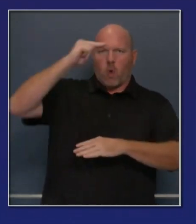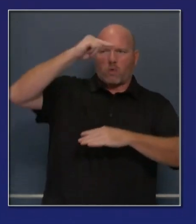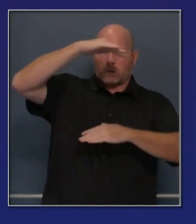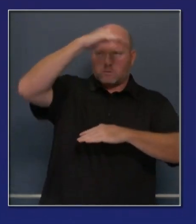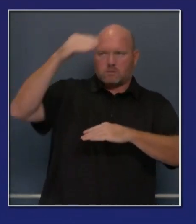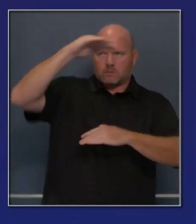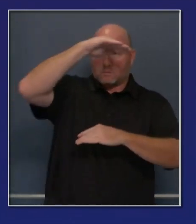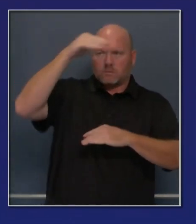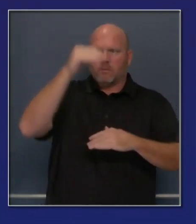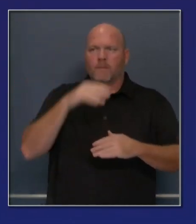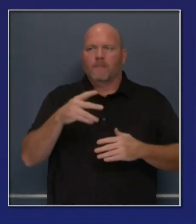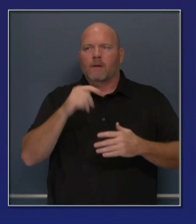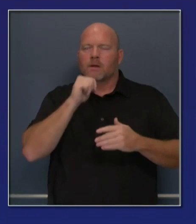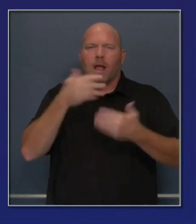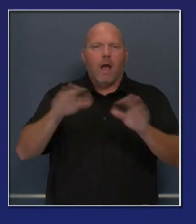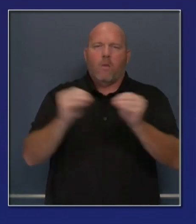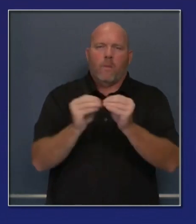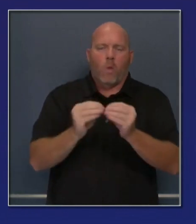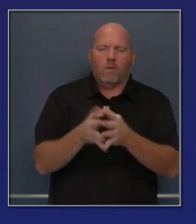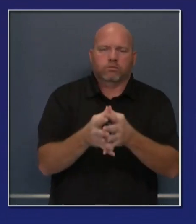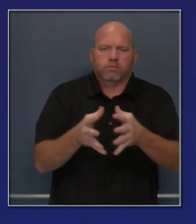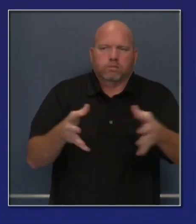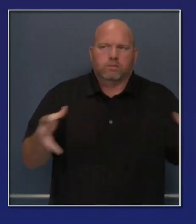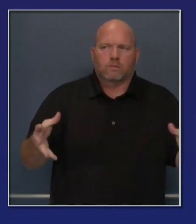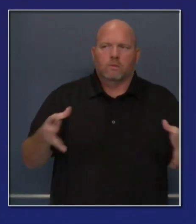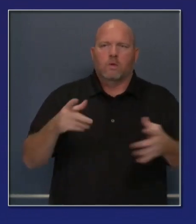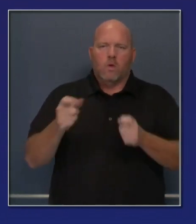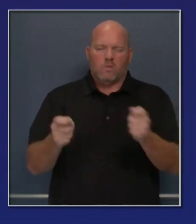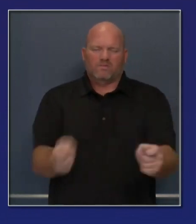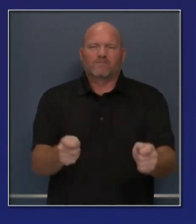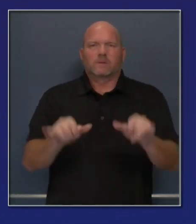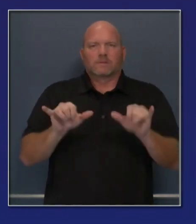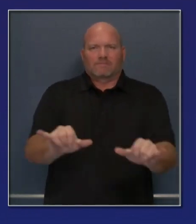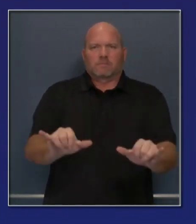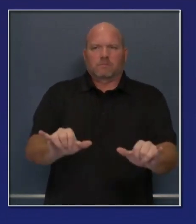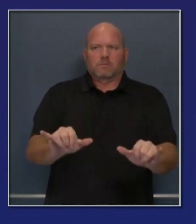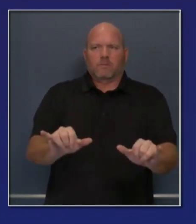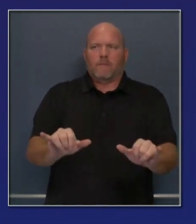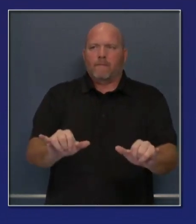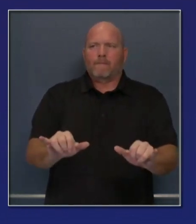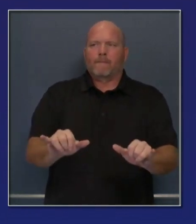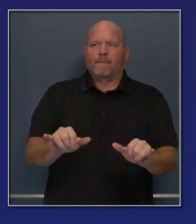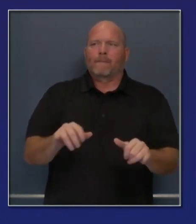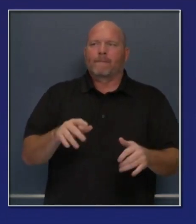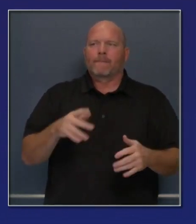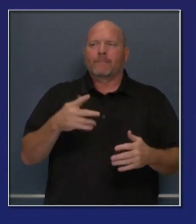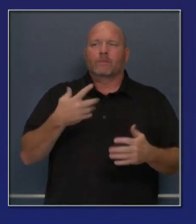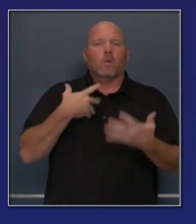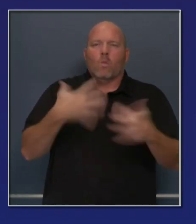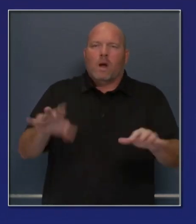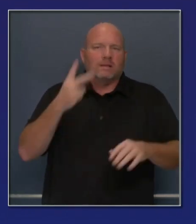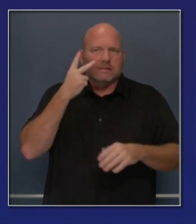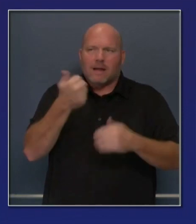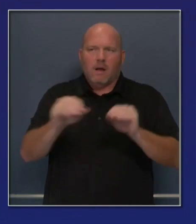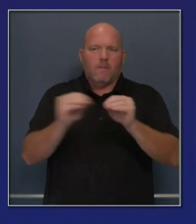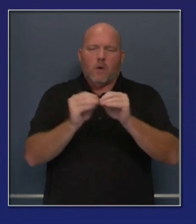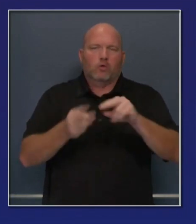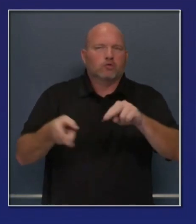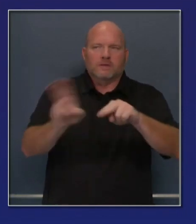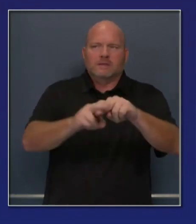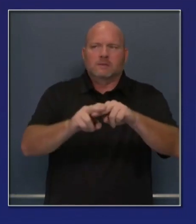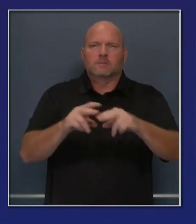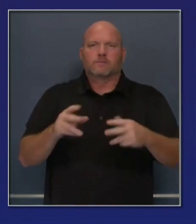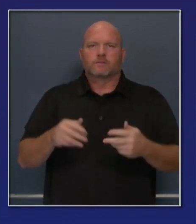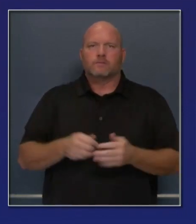fire in not only containment, but hold the line so we don't see substantial increase in the total amount of acreage